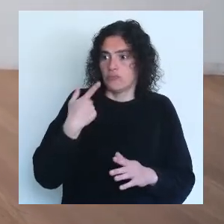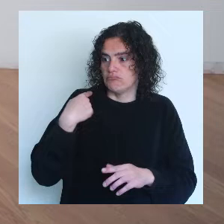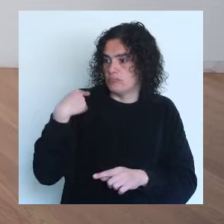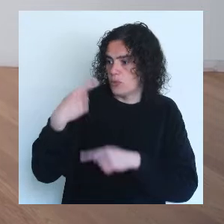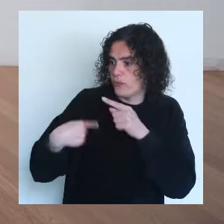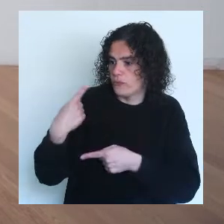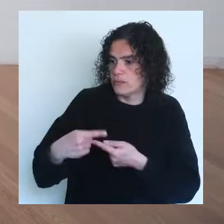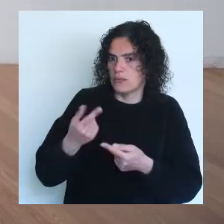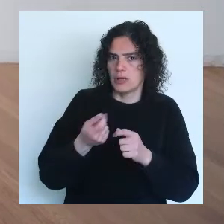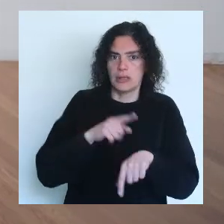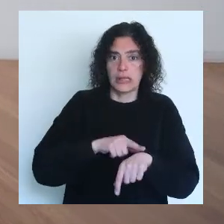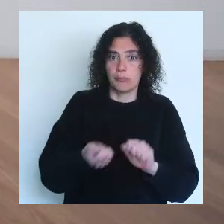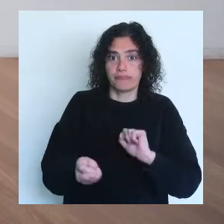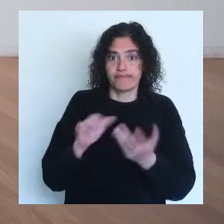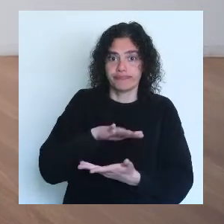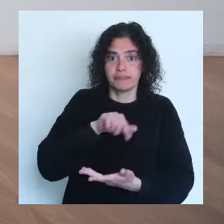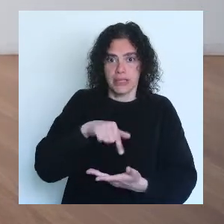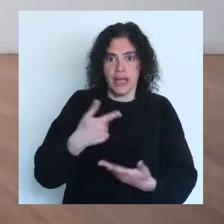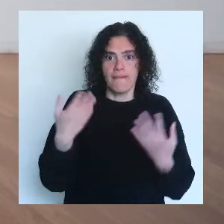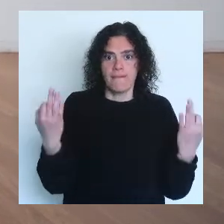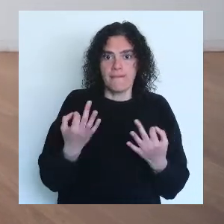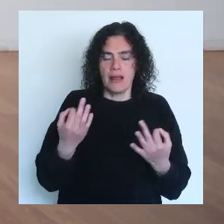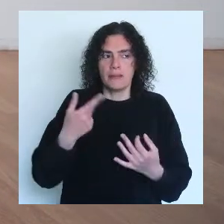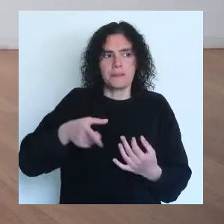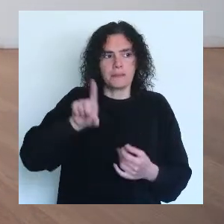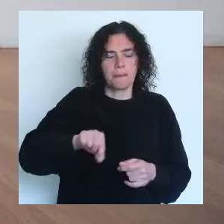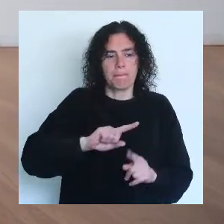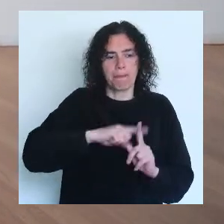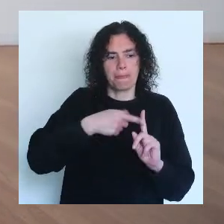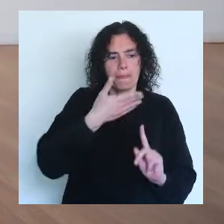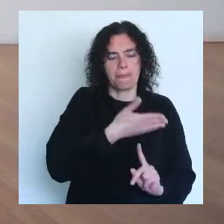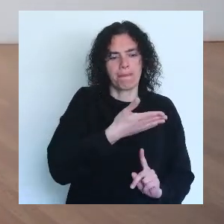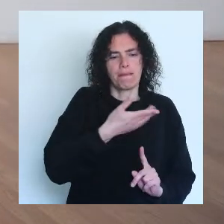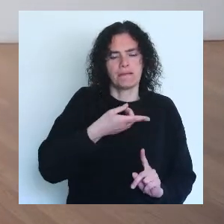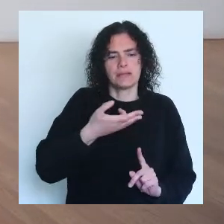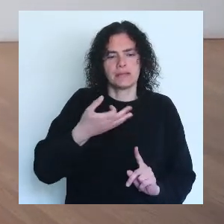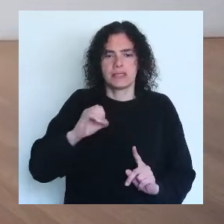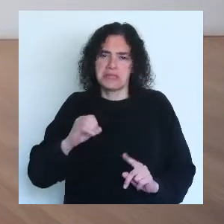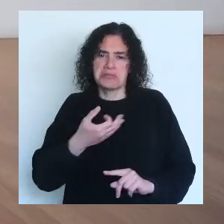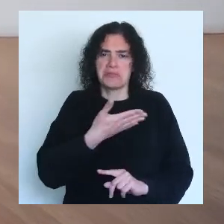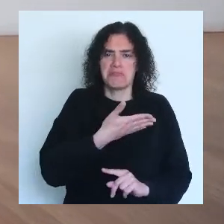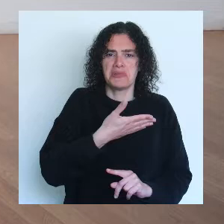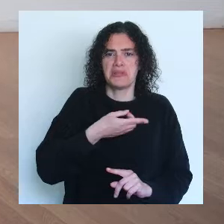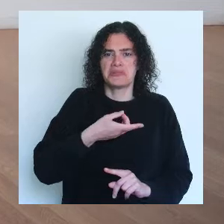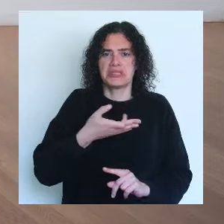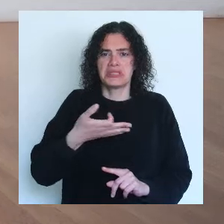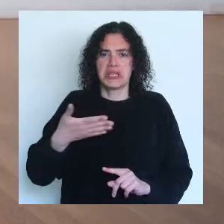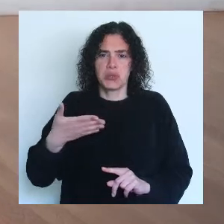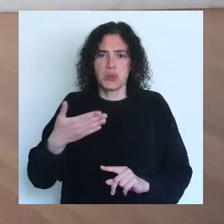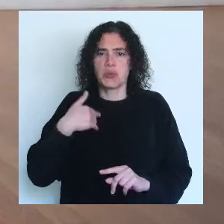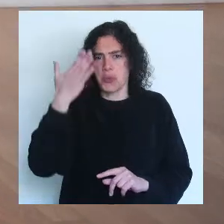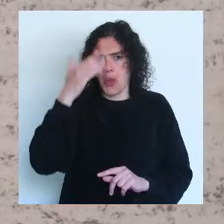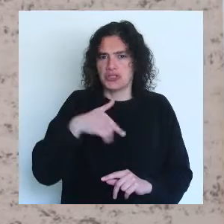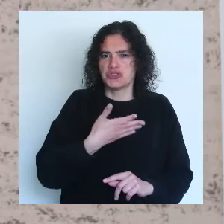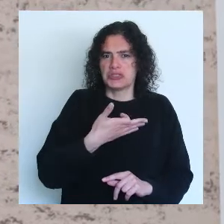from convention, it's a revolutionary moment. But it's also, it's a 1970 or 1971. I believe